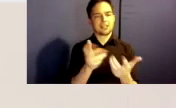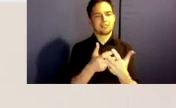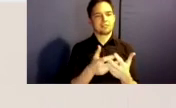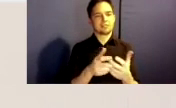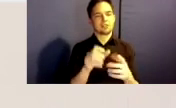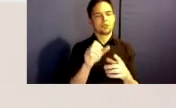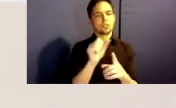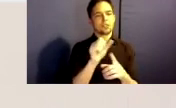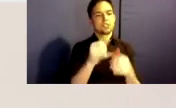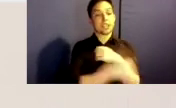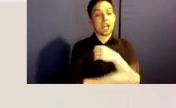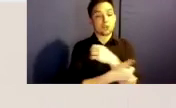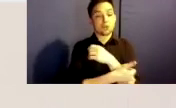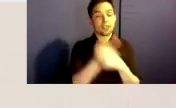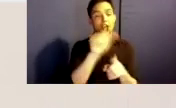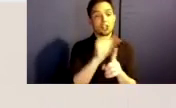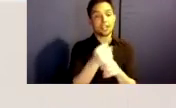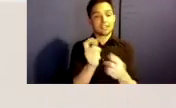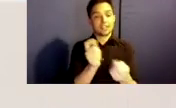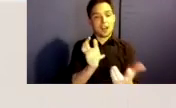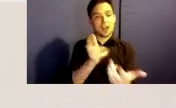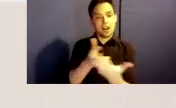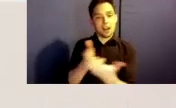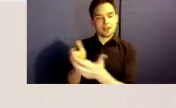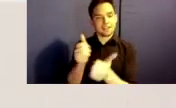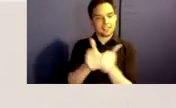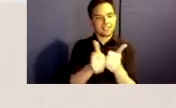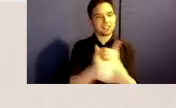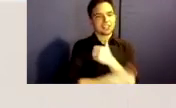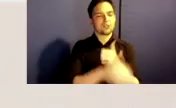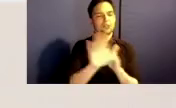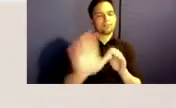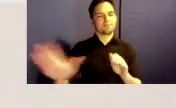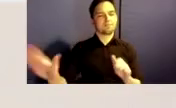with specific consideration for humanitarian settings. Thank you so much.